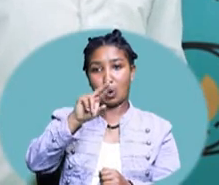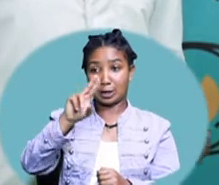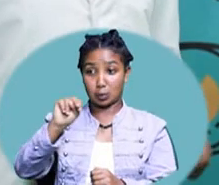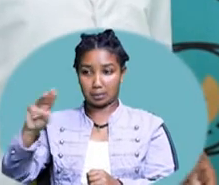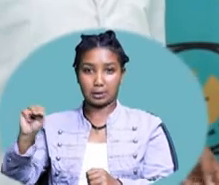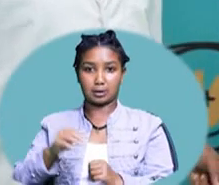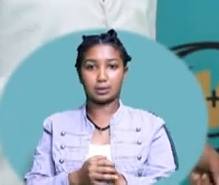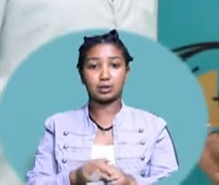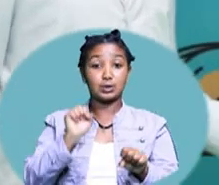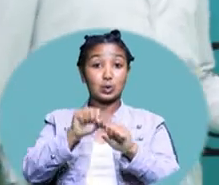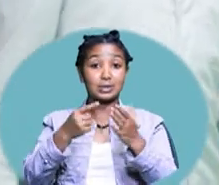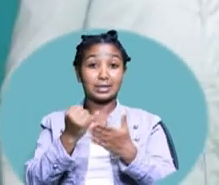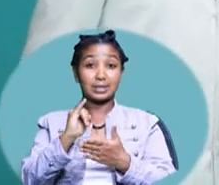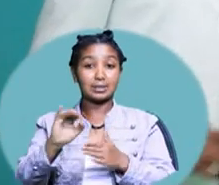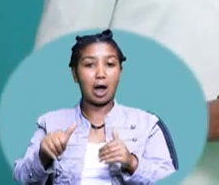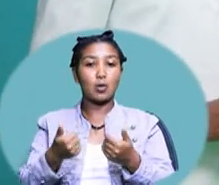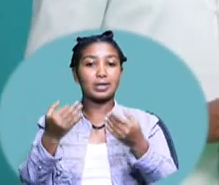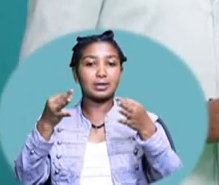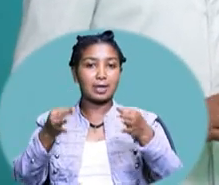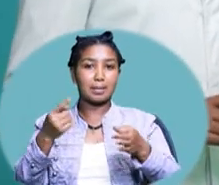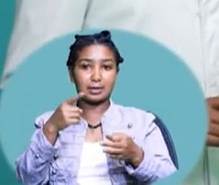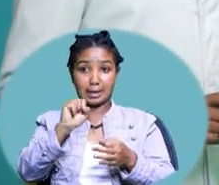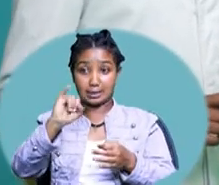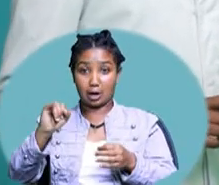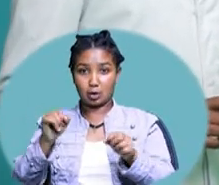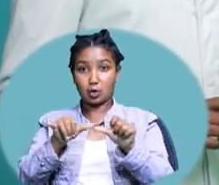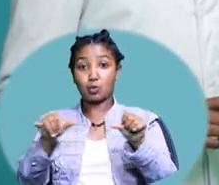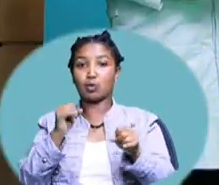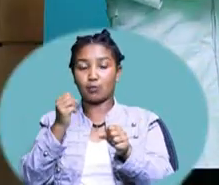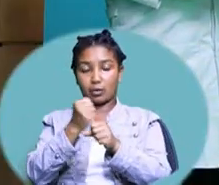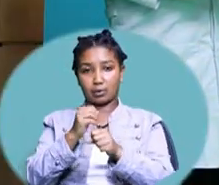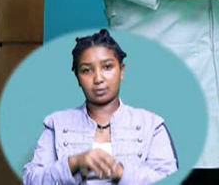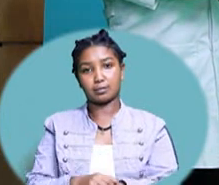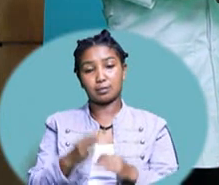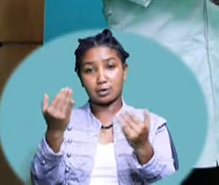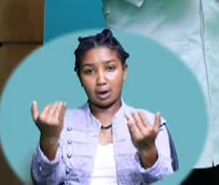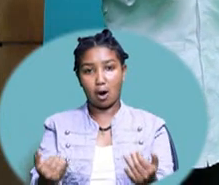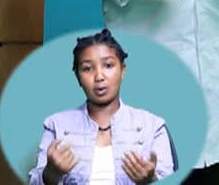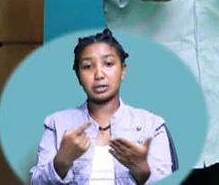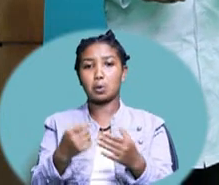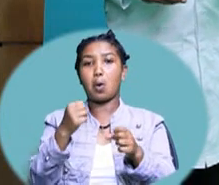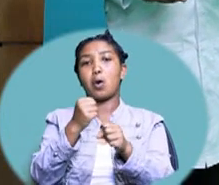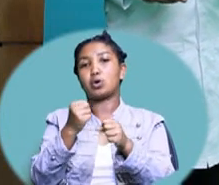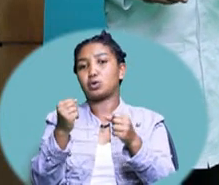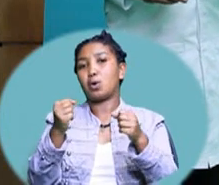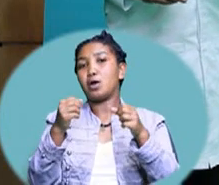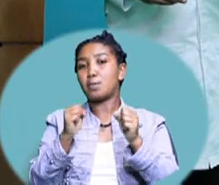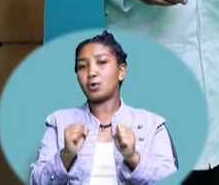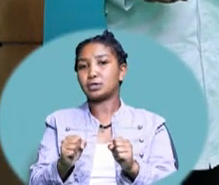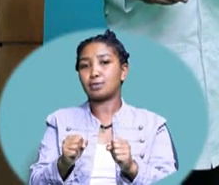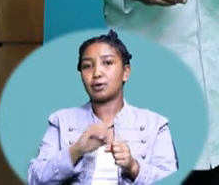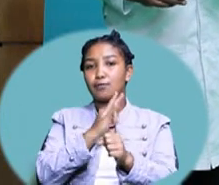Newton meter. So this is how we determine the SI unit of work. Now, it's also possible to